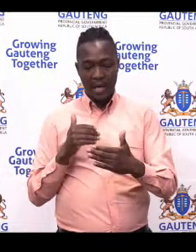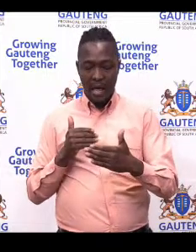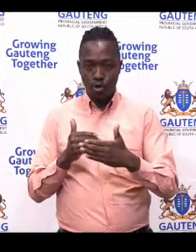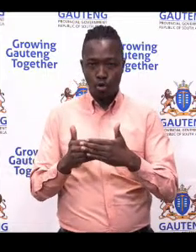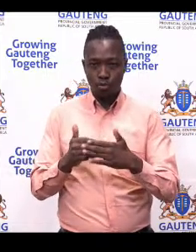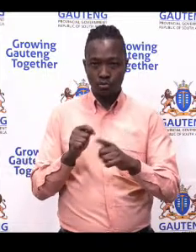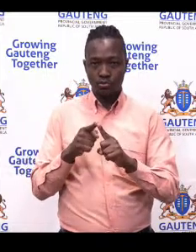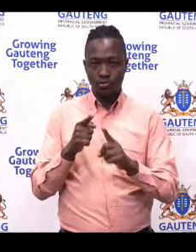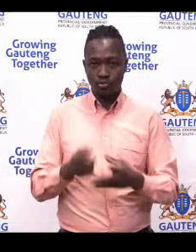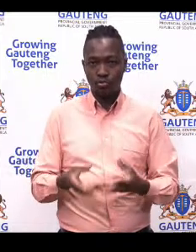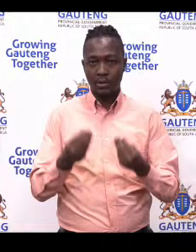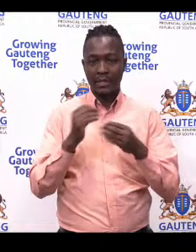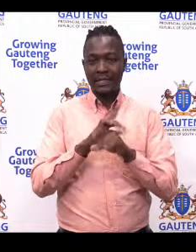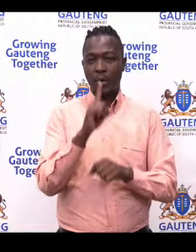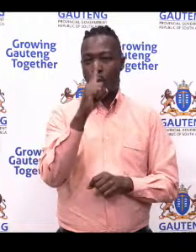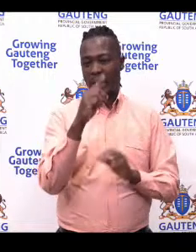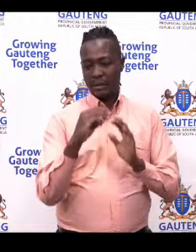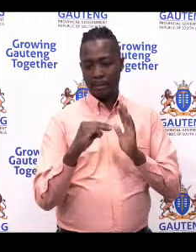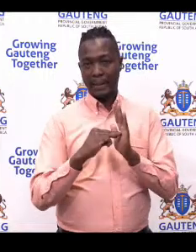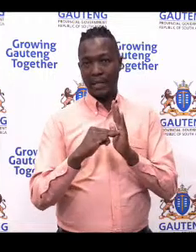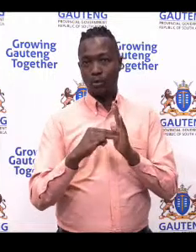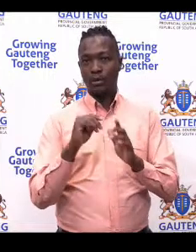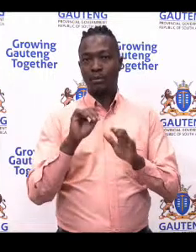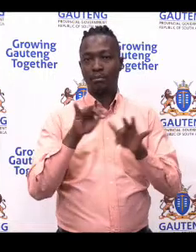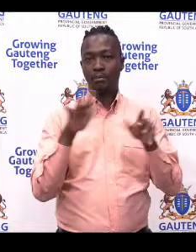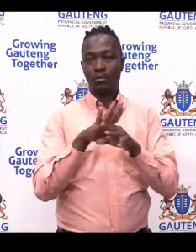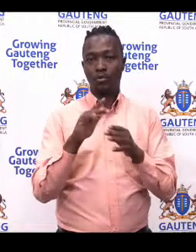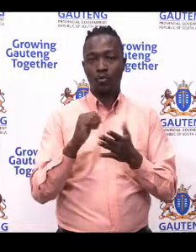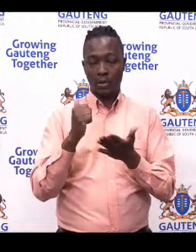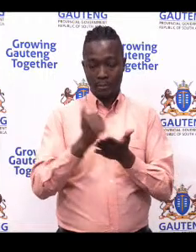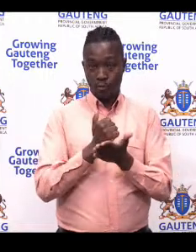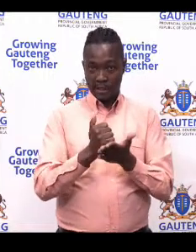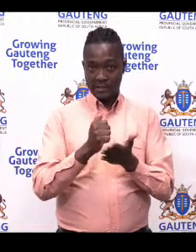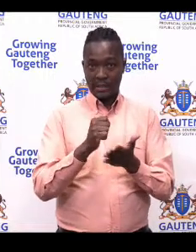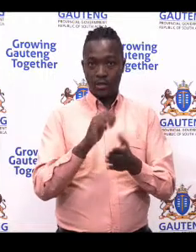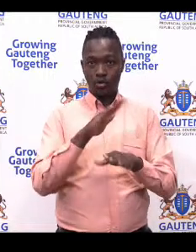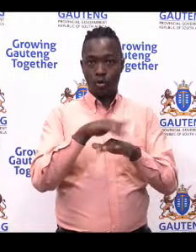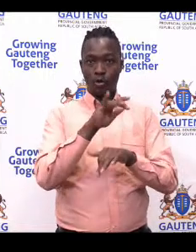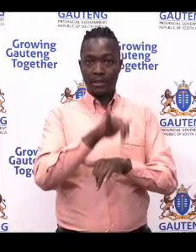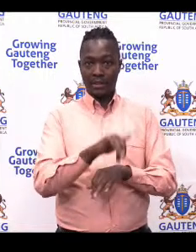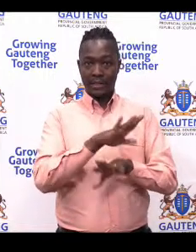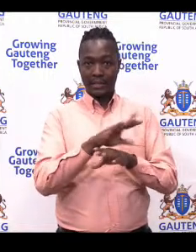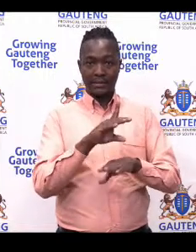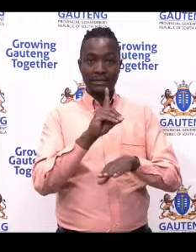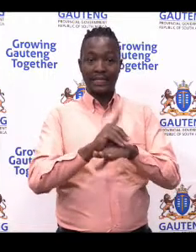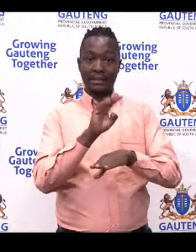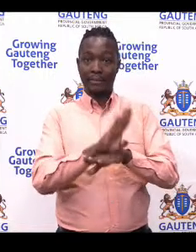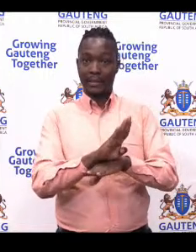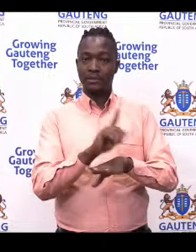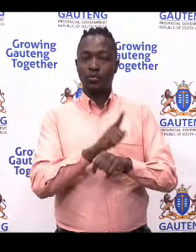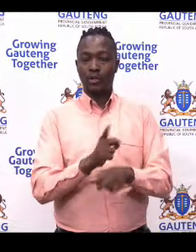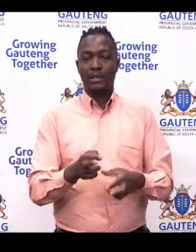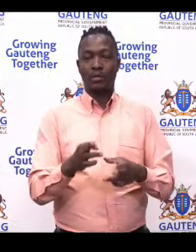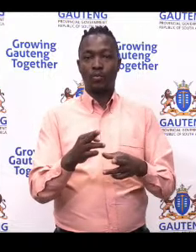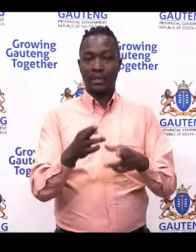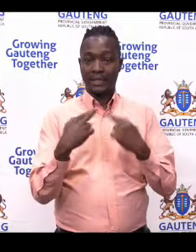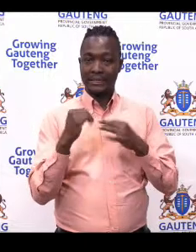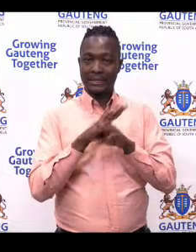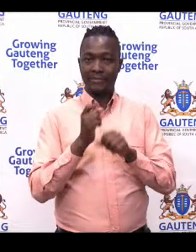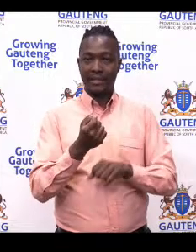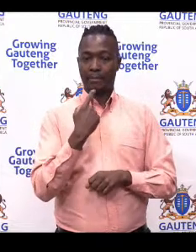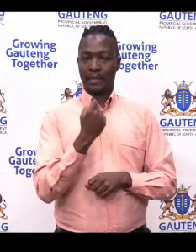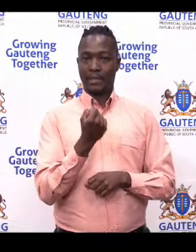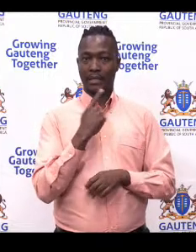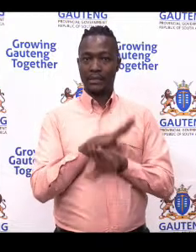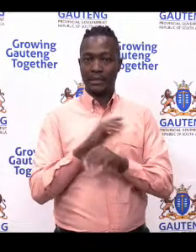getting almost 1 million people who will be registered on that actually database, where they will receive their medication